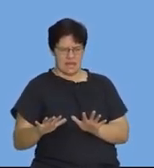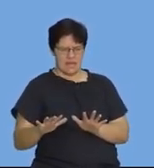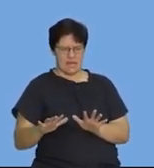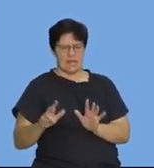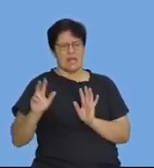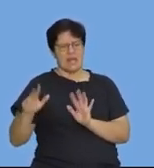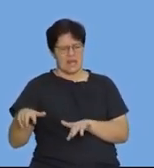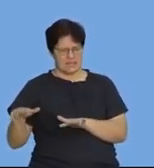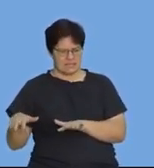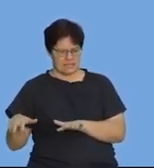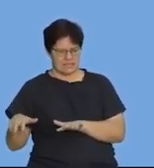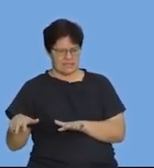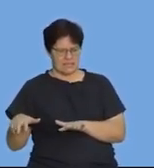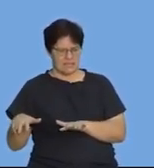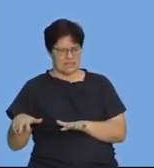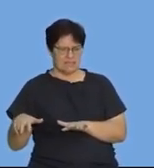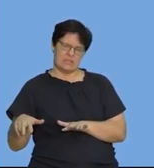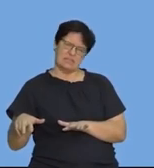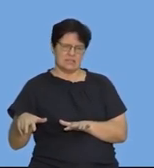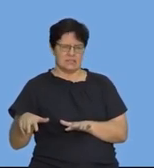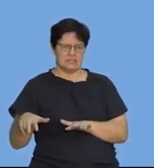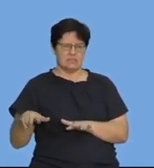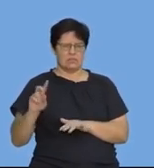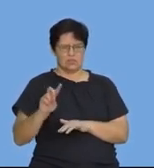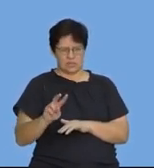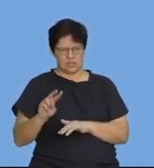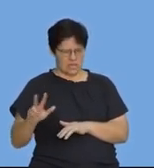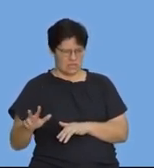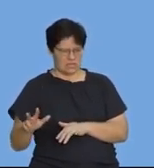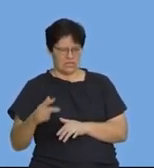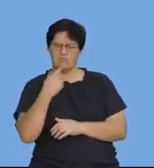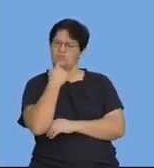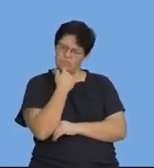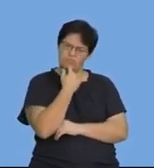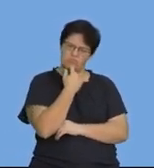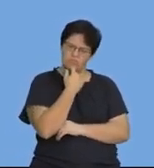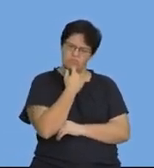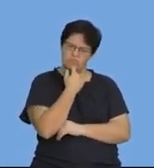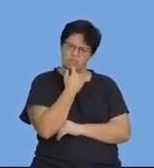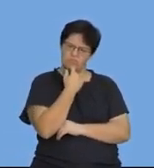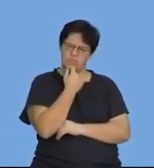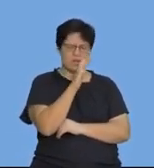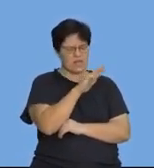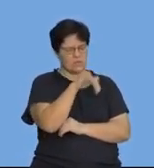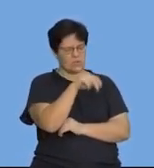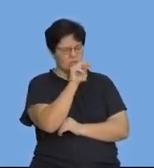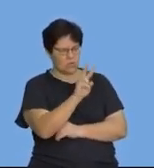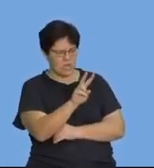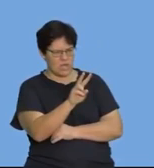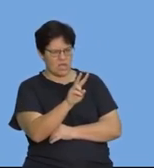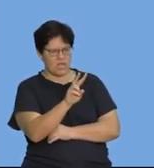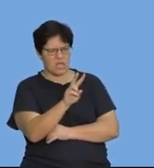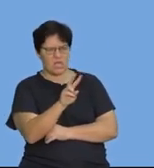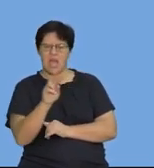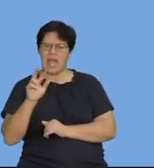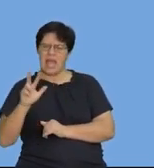18 there, that gives me 28, okay? So we did do the right thing. And then 9y squared and the